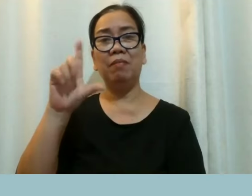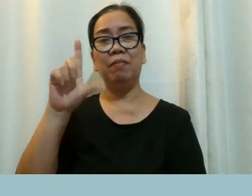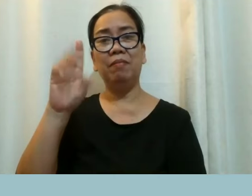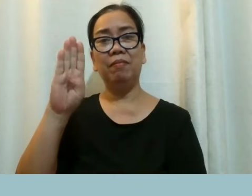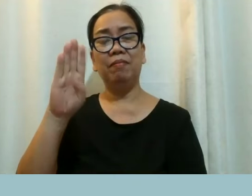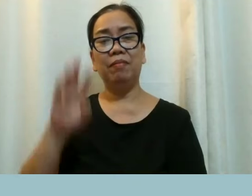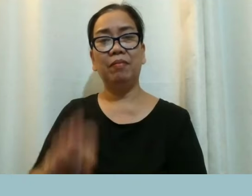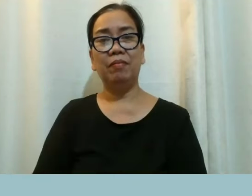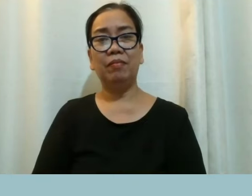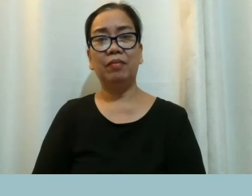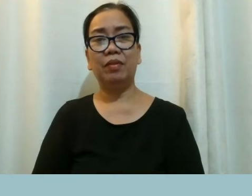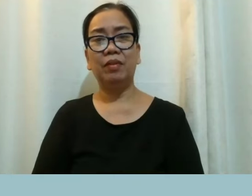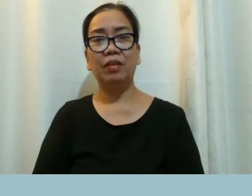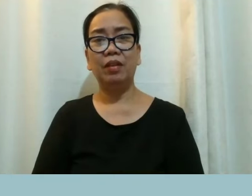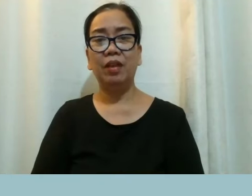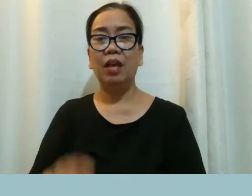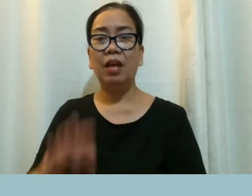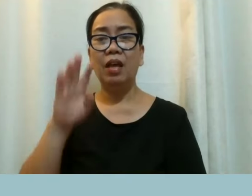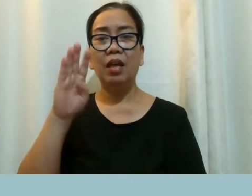bulb.